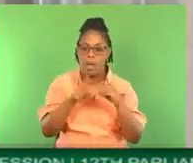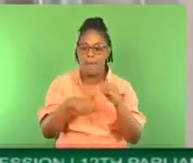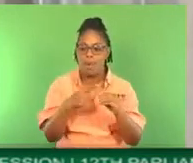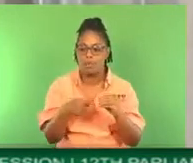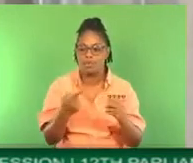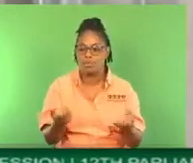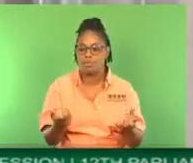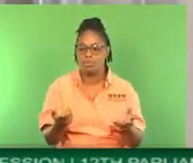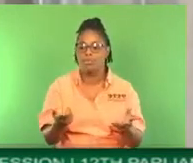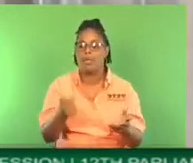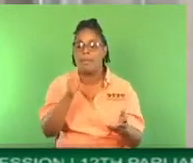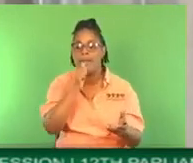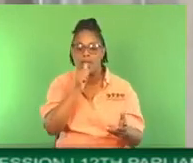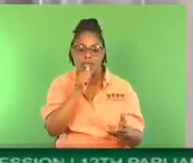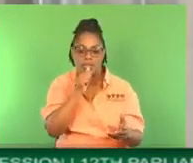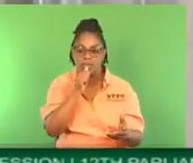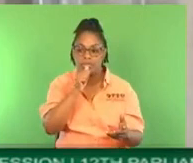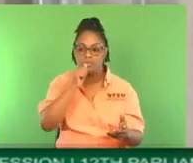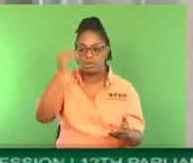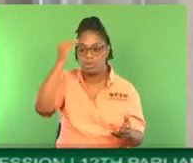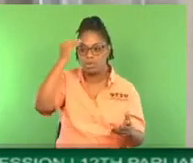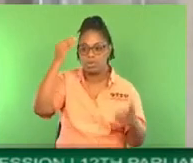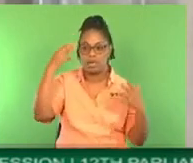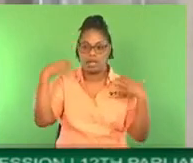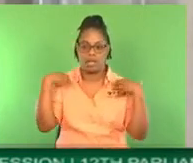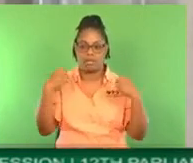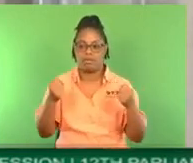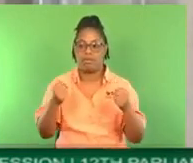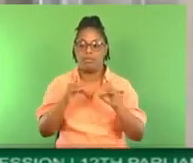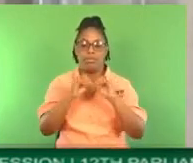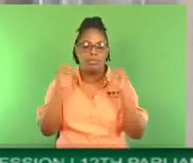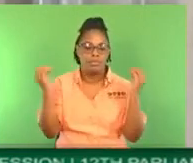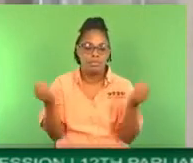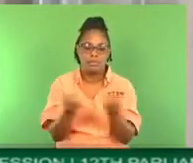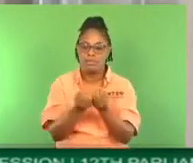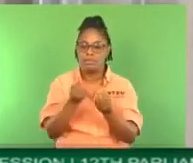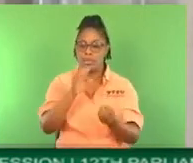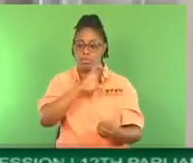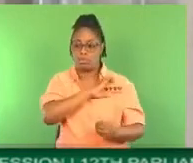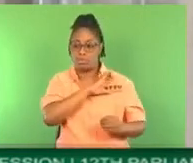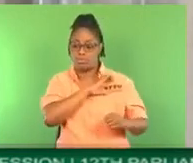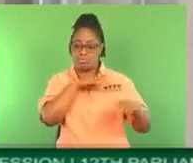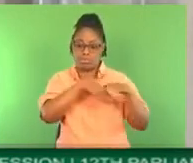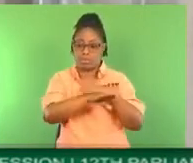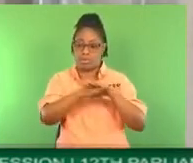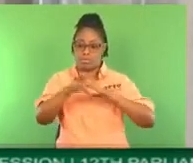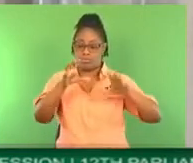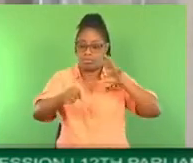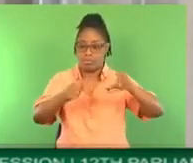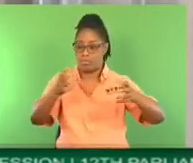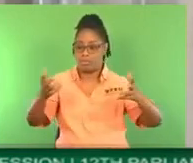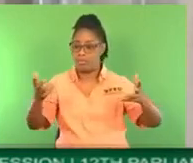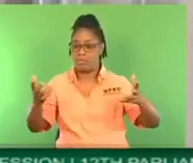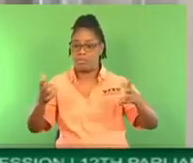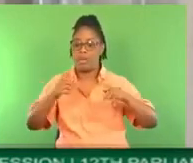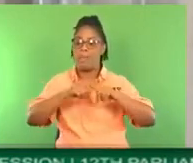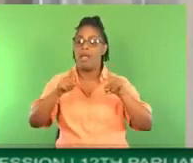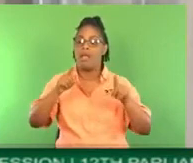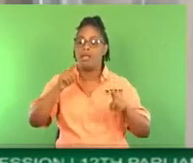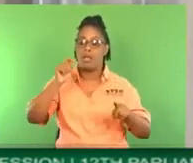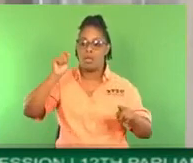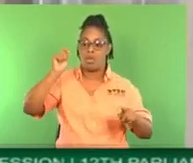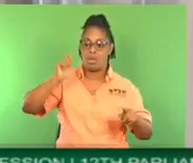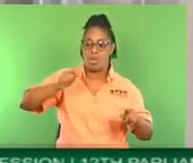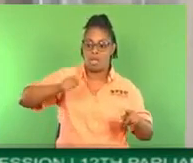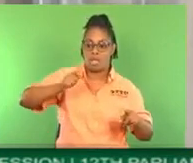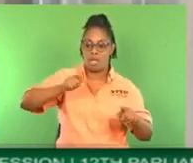police in 2019. But the case was recently dismissed due to lack of evidence. That